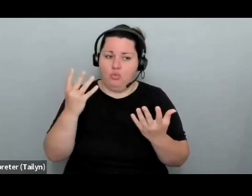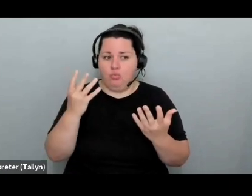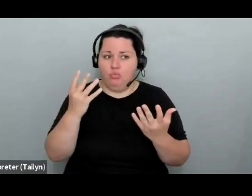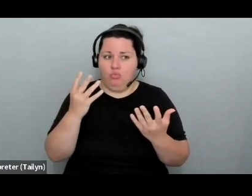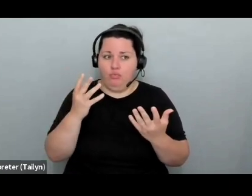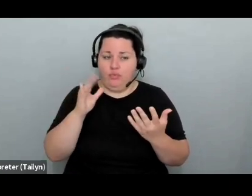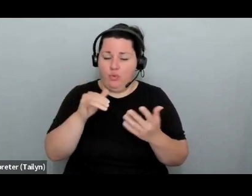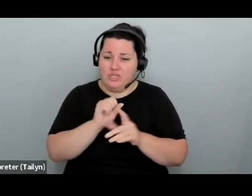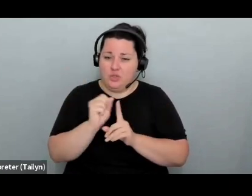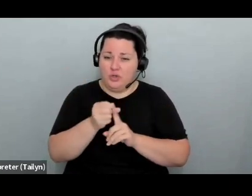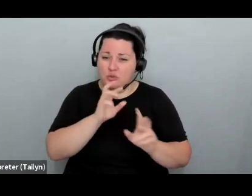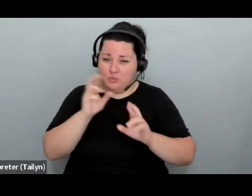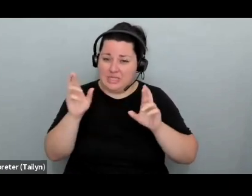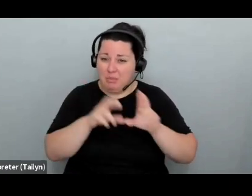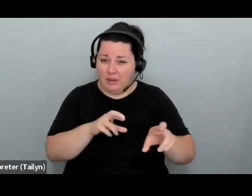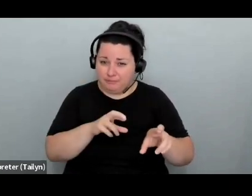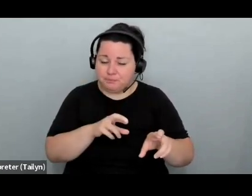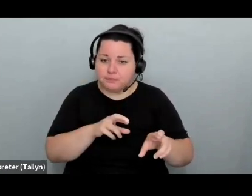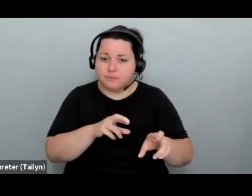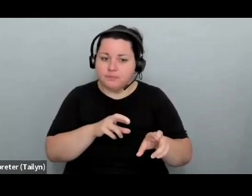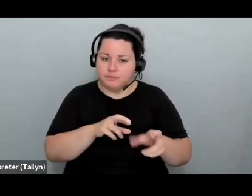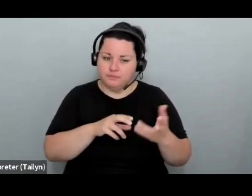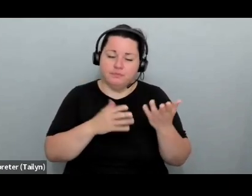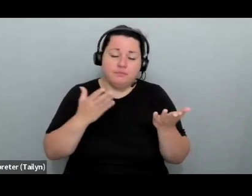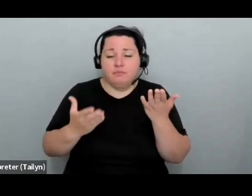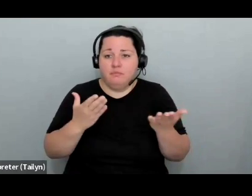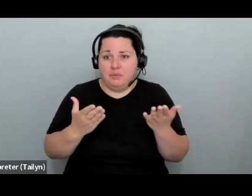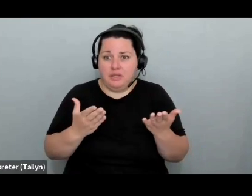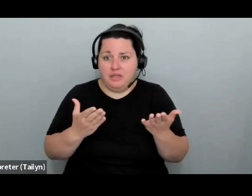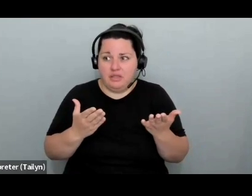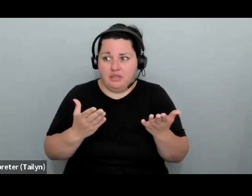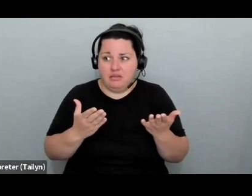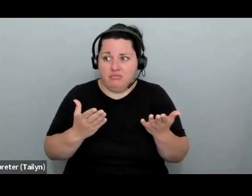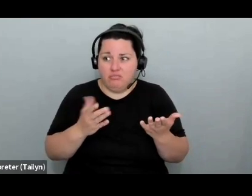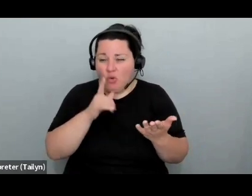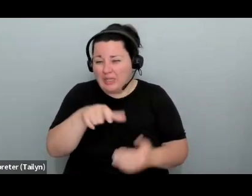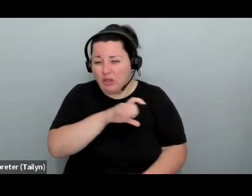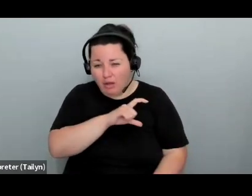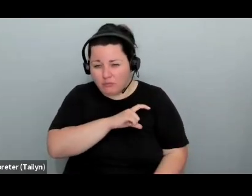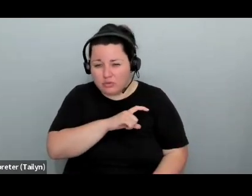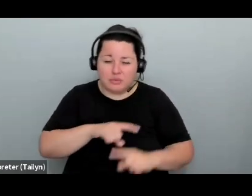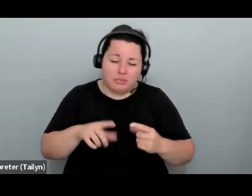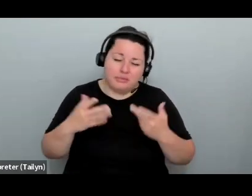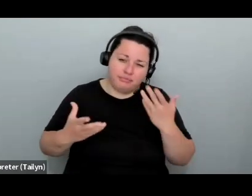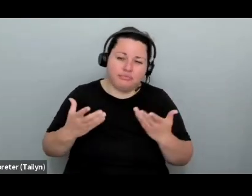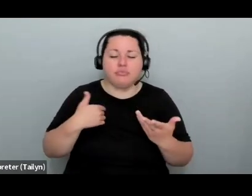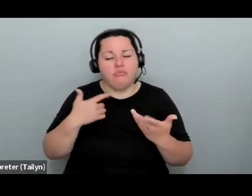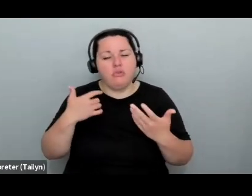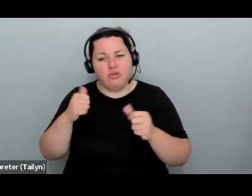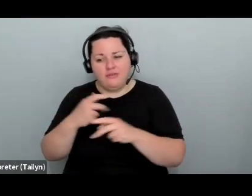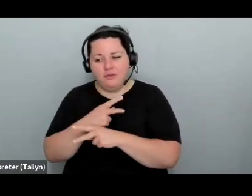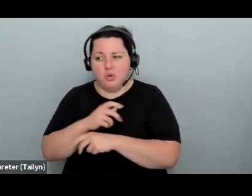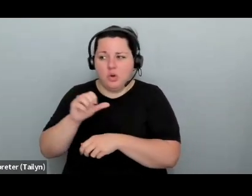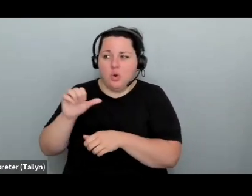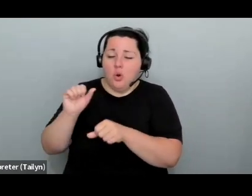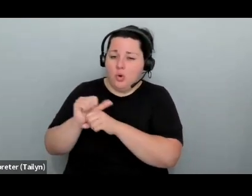to situations where not necessarily law enforcement is needed? I think that's a situation where working with